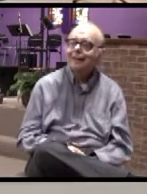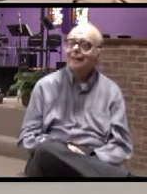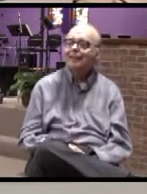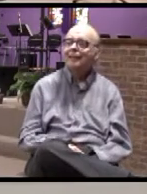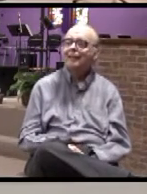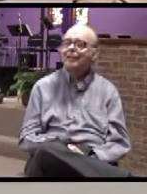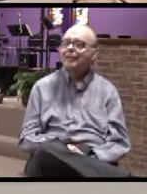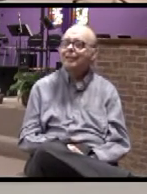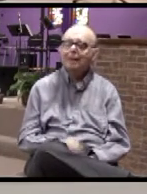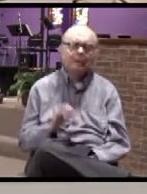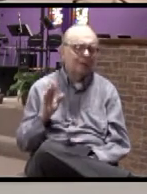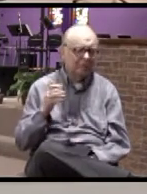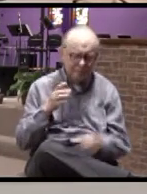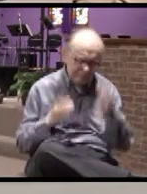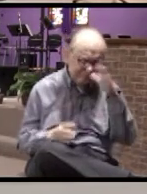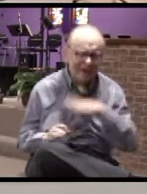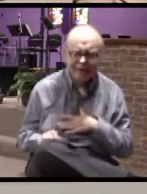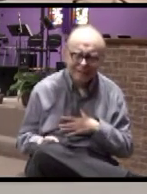Man.